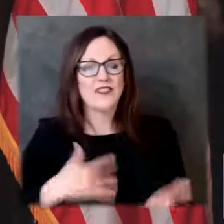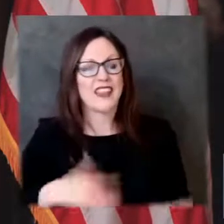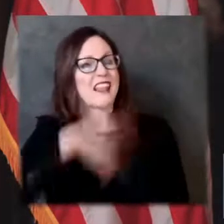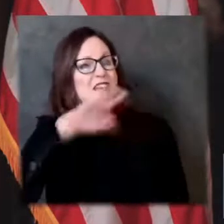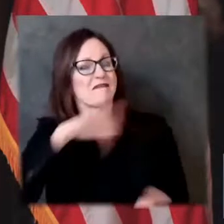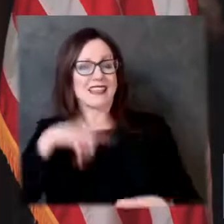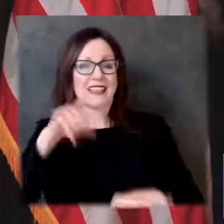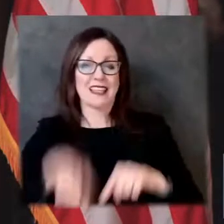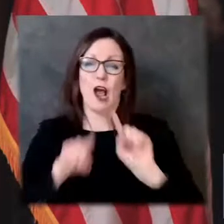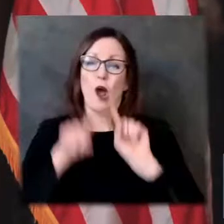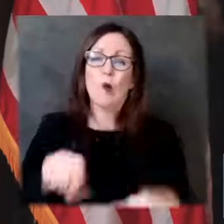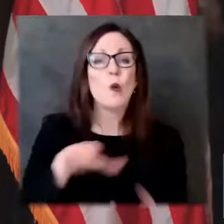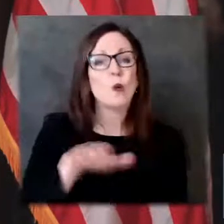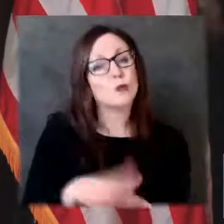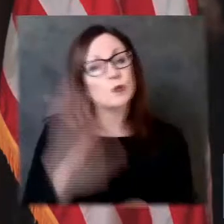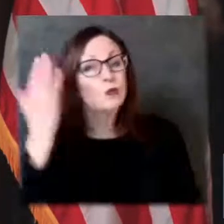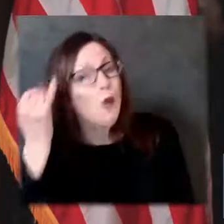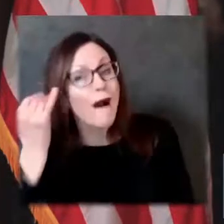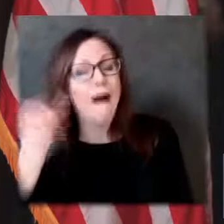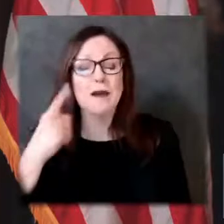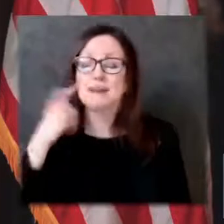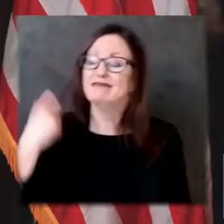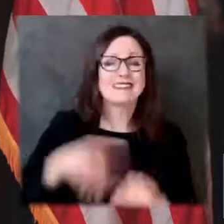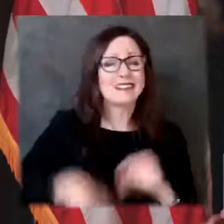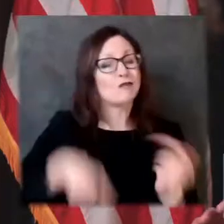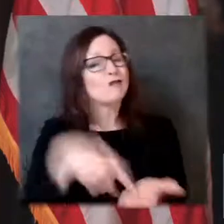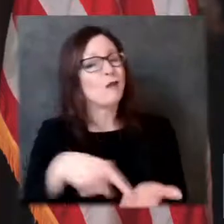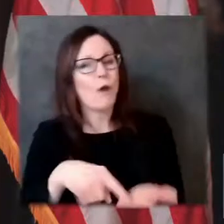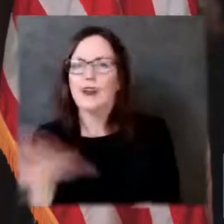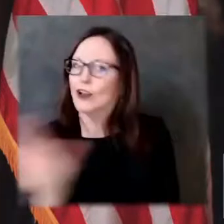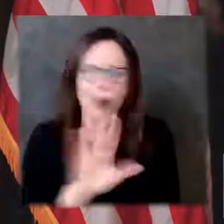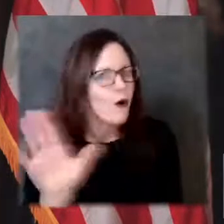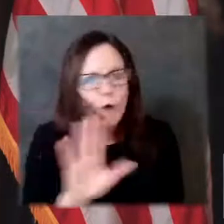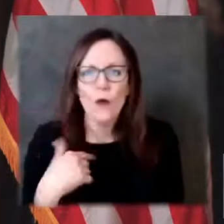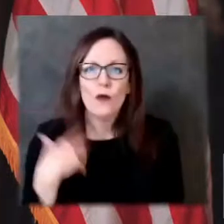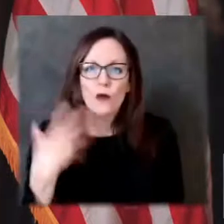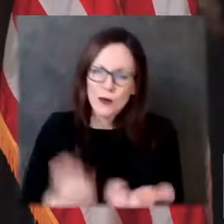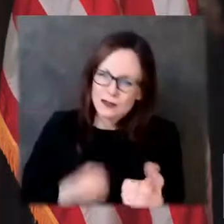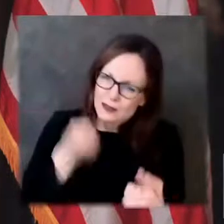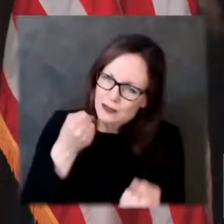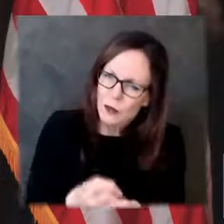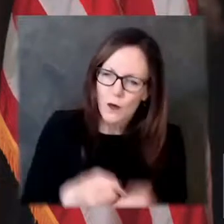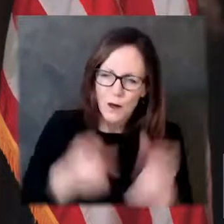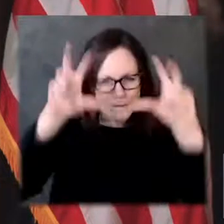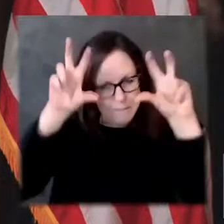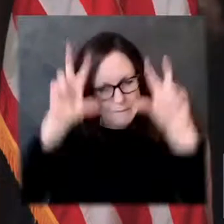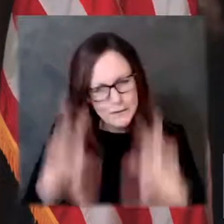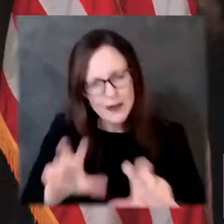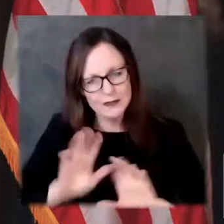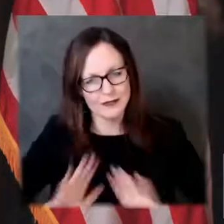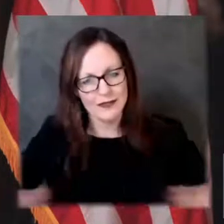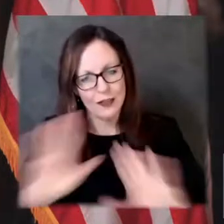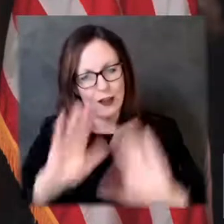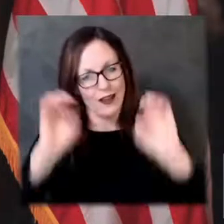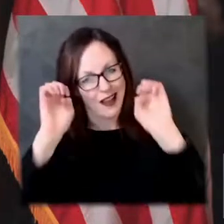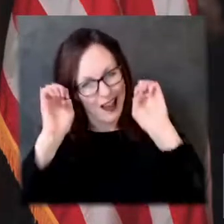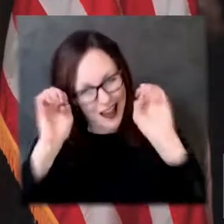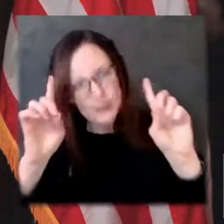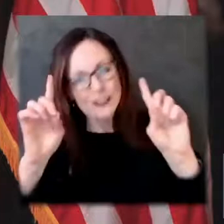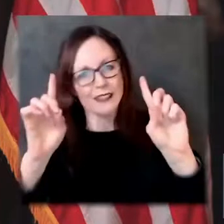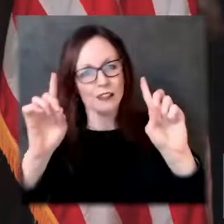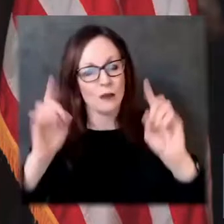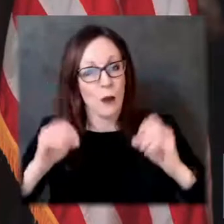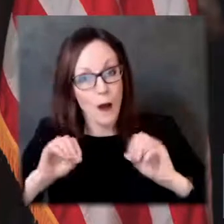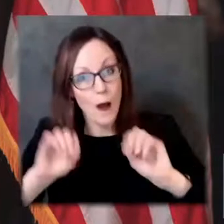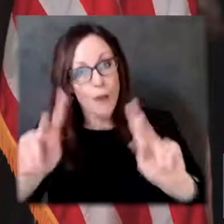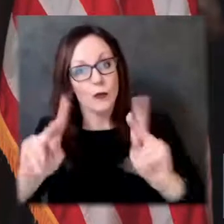accessible, affordable, and therefore attainable to all who choose to pursue it. So we're going to keep the tuition